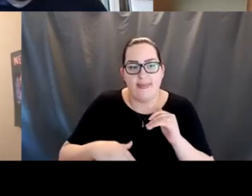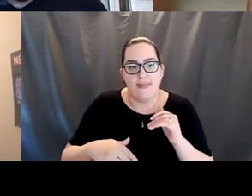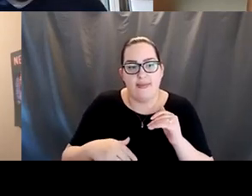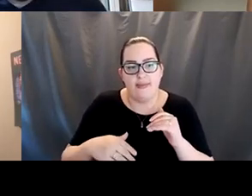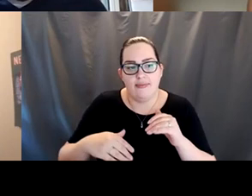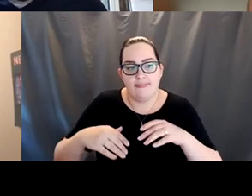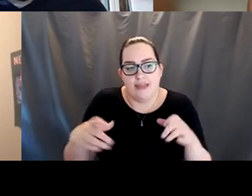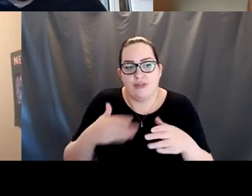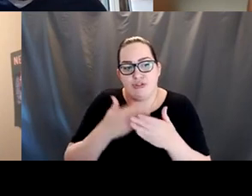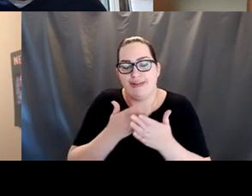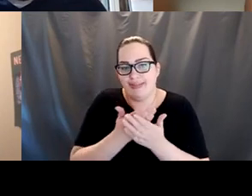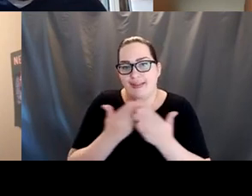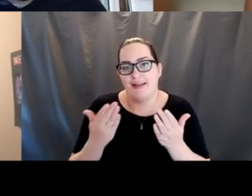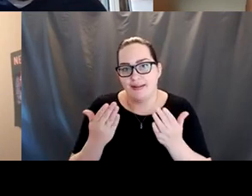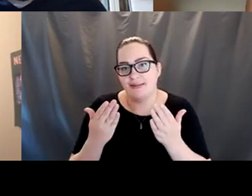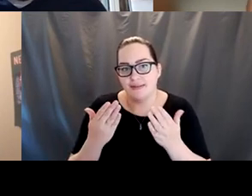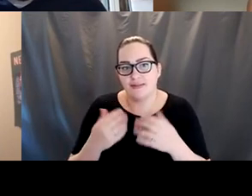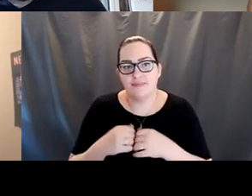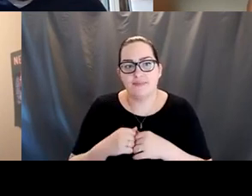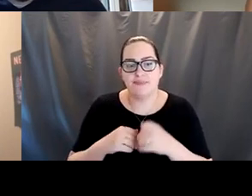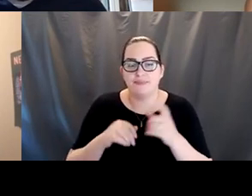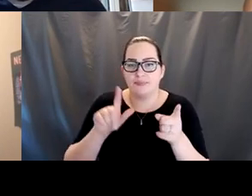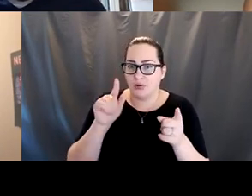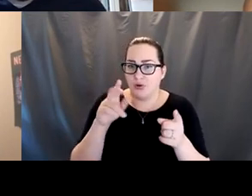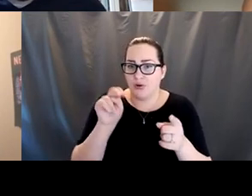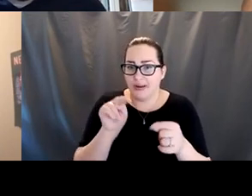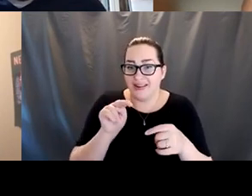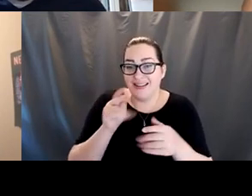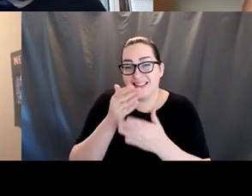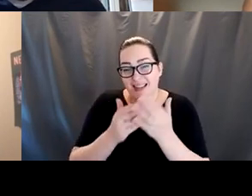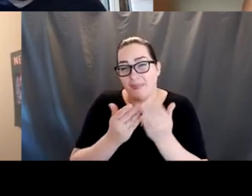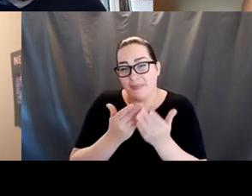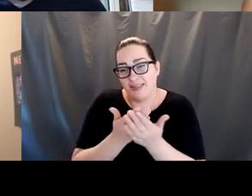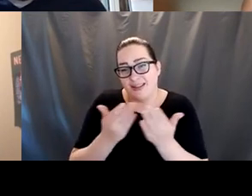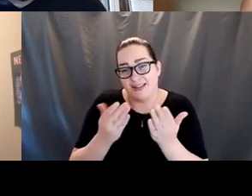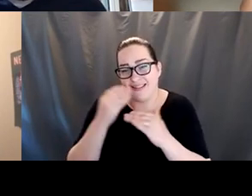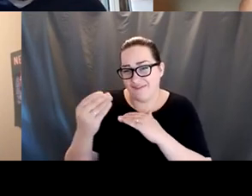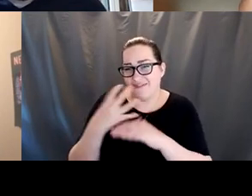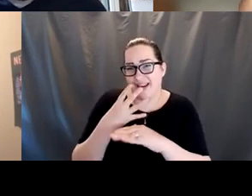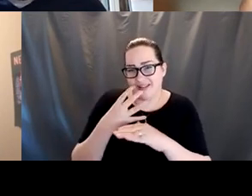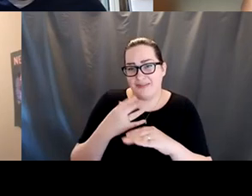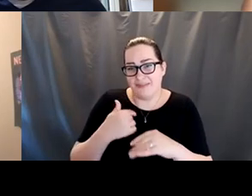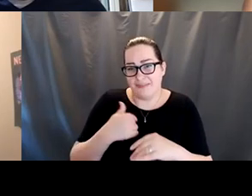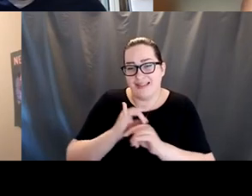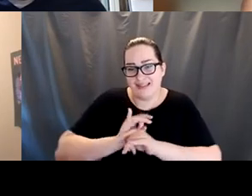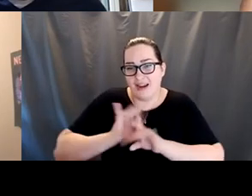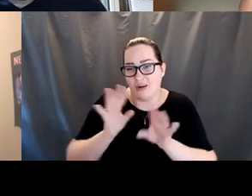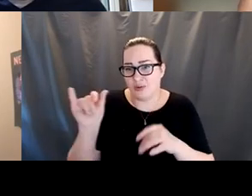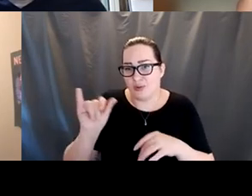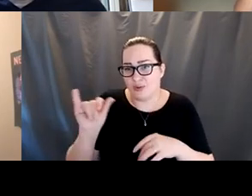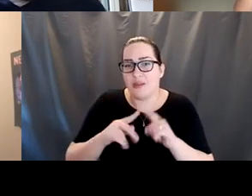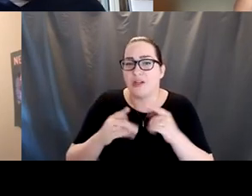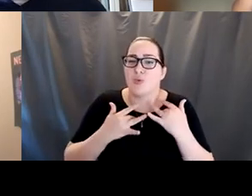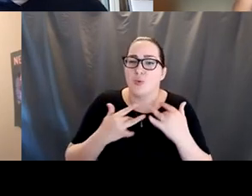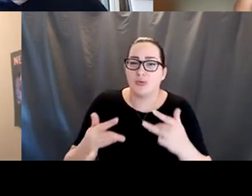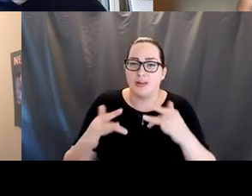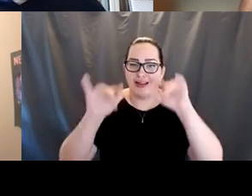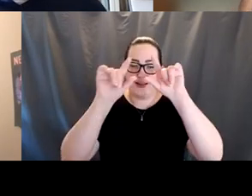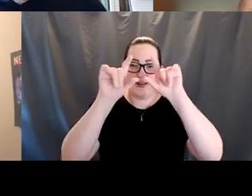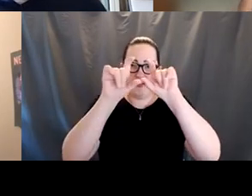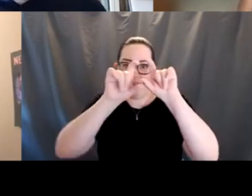are the problems that you think journalists need to most make real right now? And how do you think journalists could do this in the best